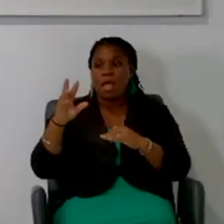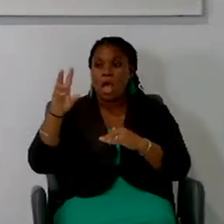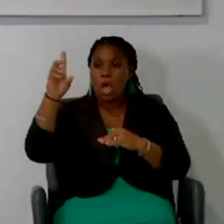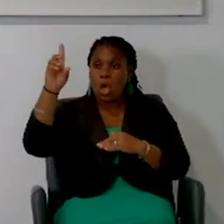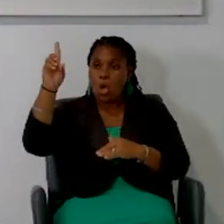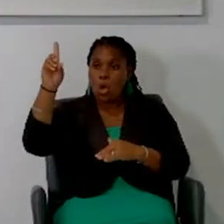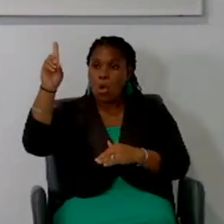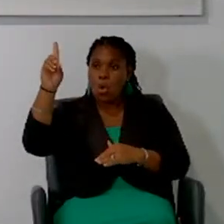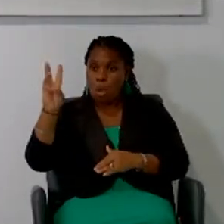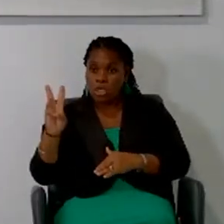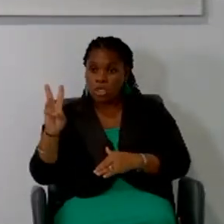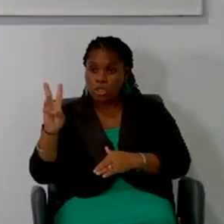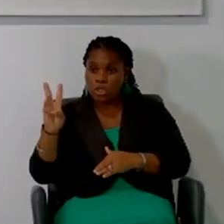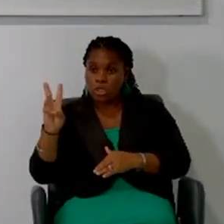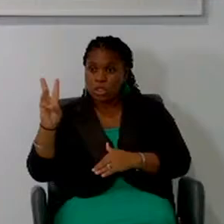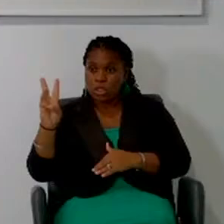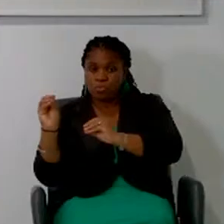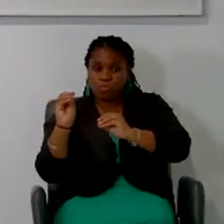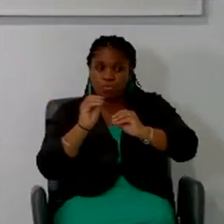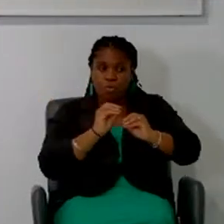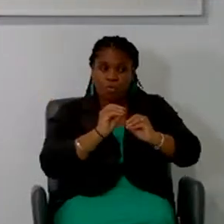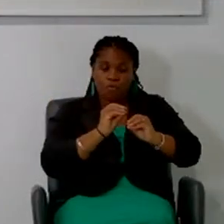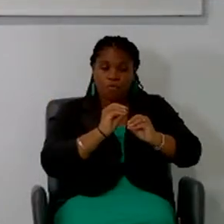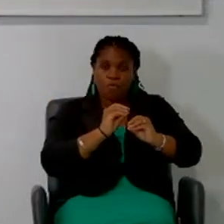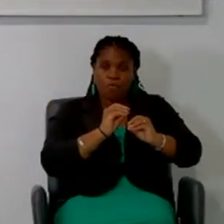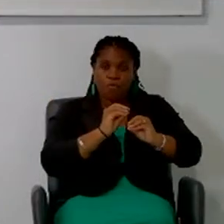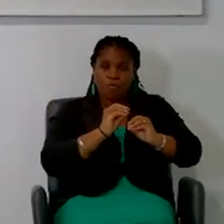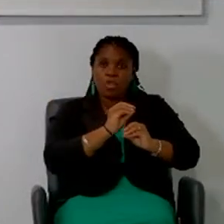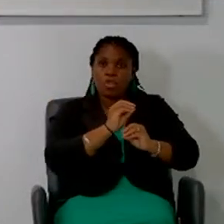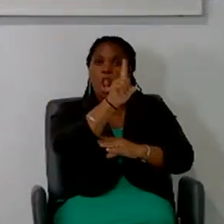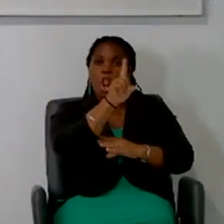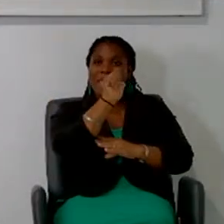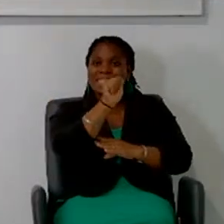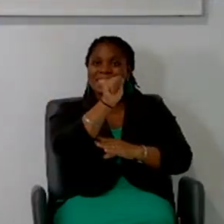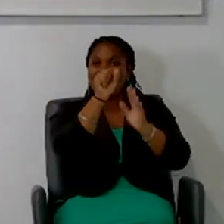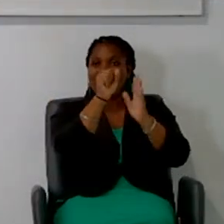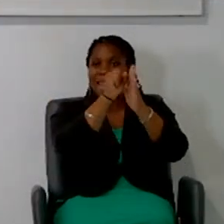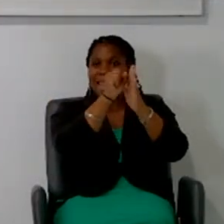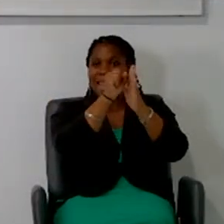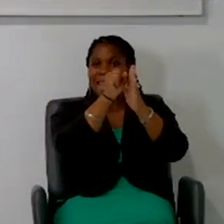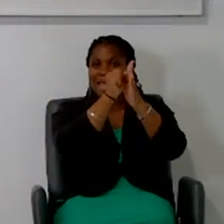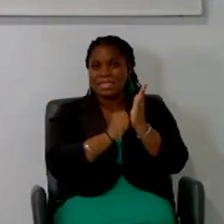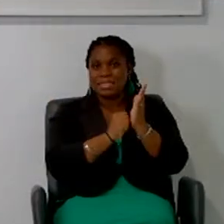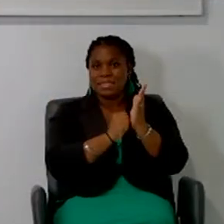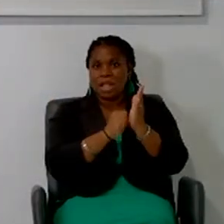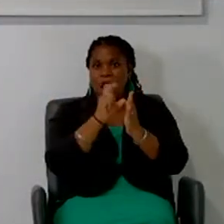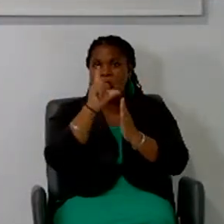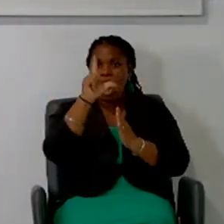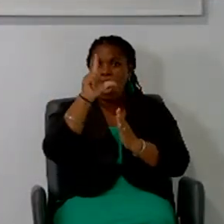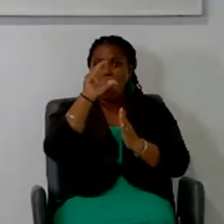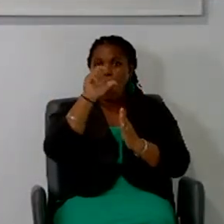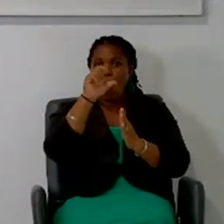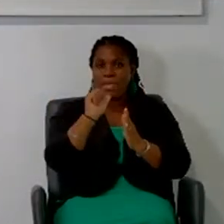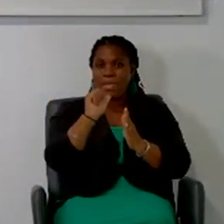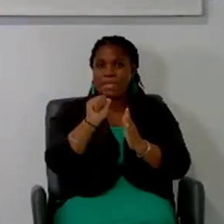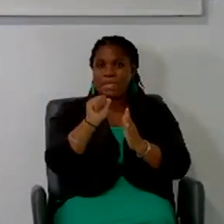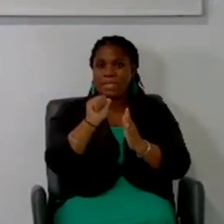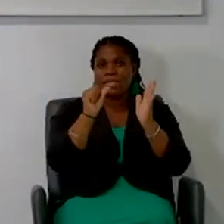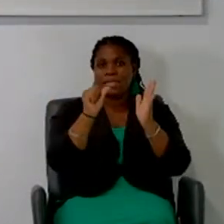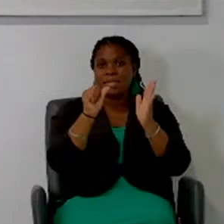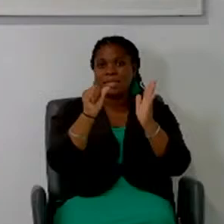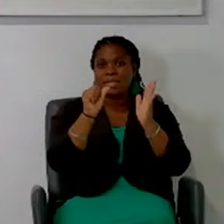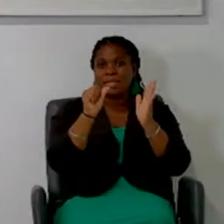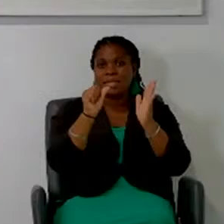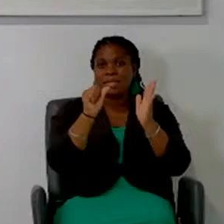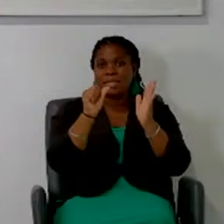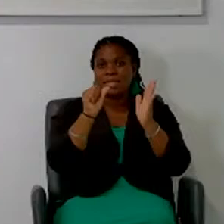to Louisiana, where I visited the Melhenny Company, which is the company, the parent company for